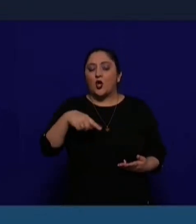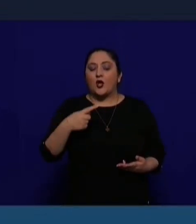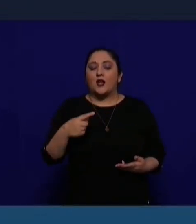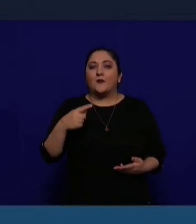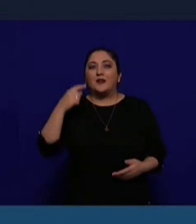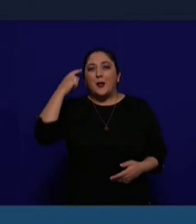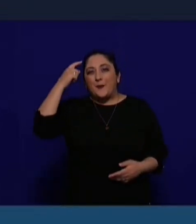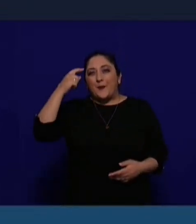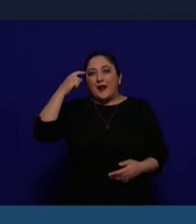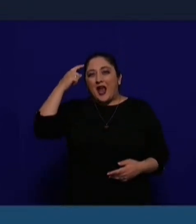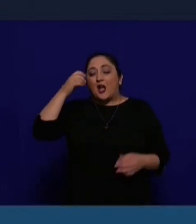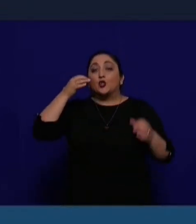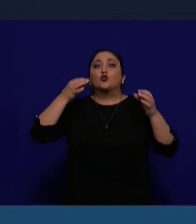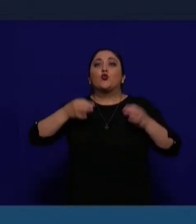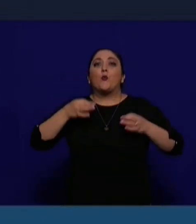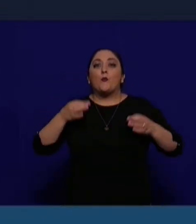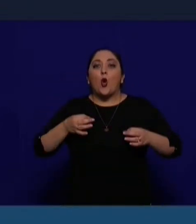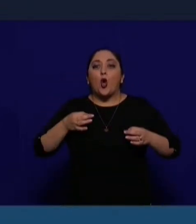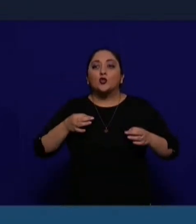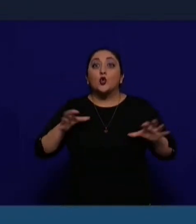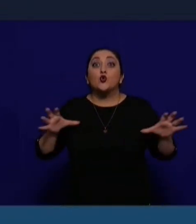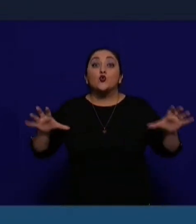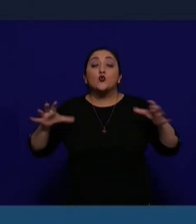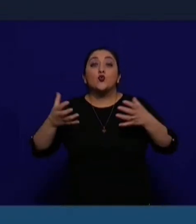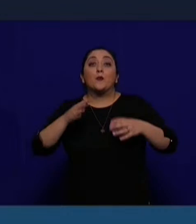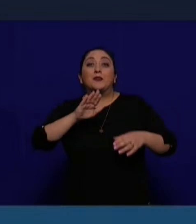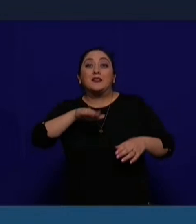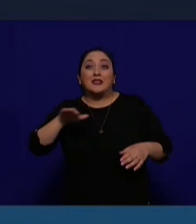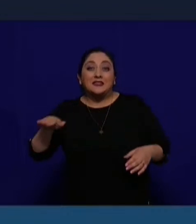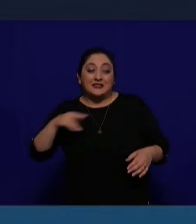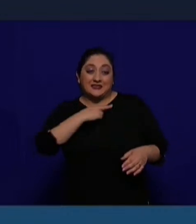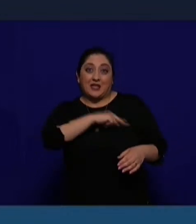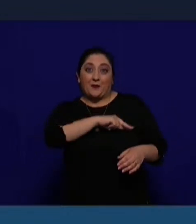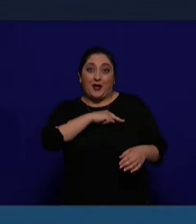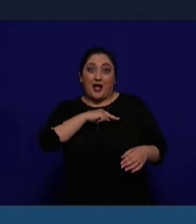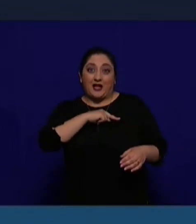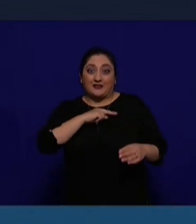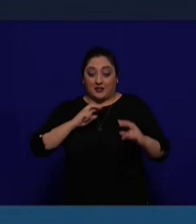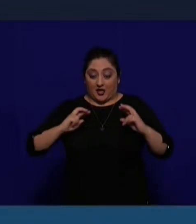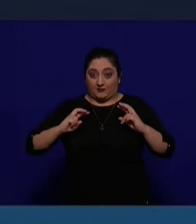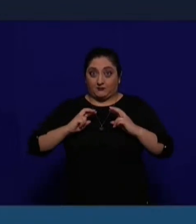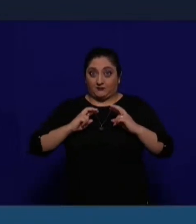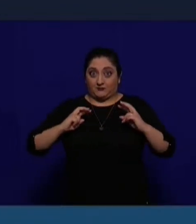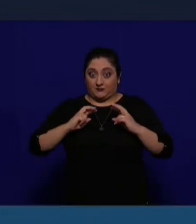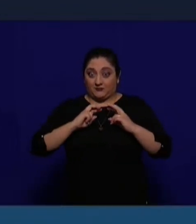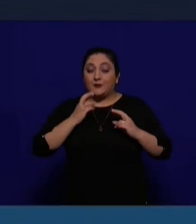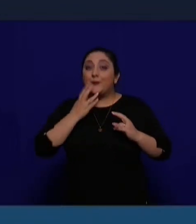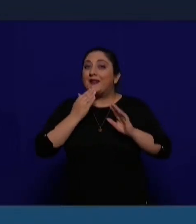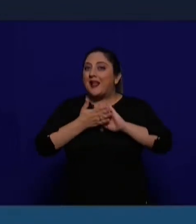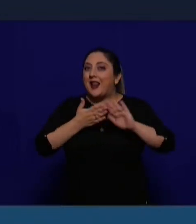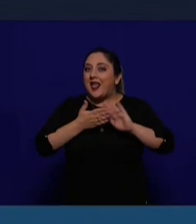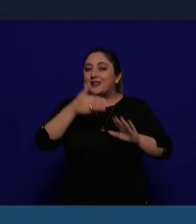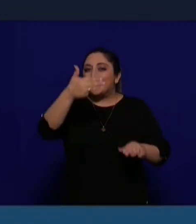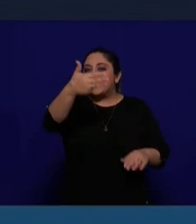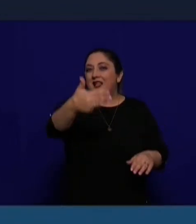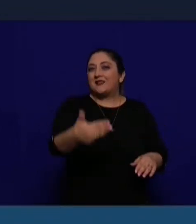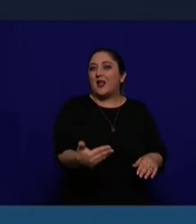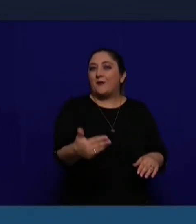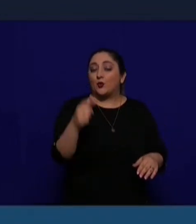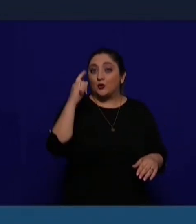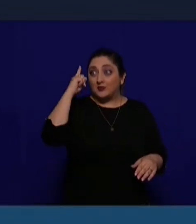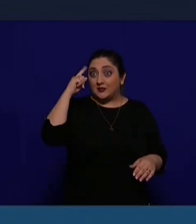immunity f'Settembru. Il-fatt li fi Climax test it-tilqima għaddej brata tajjeb ħafna. Din it-timeline qed tresqu